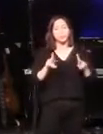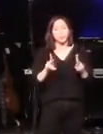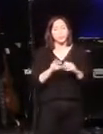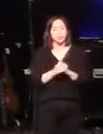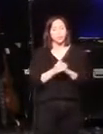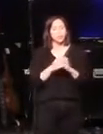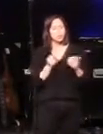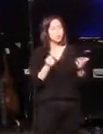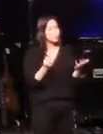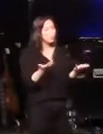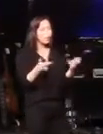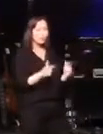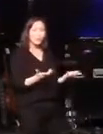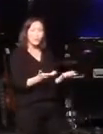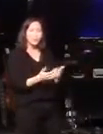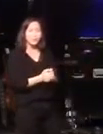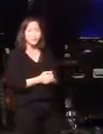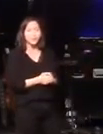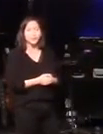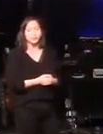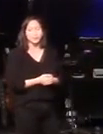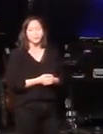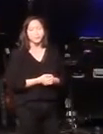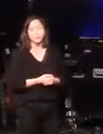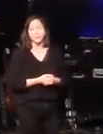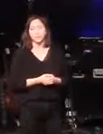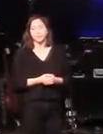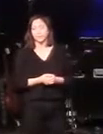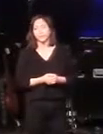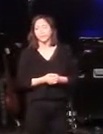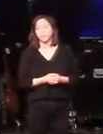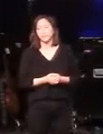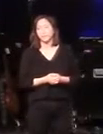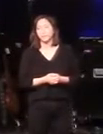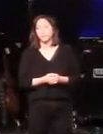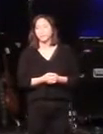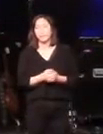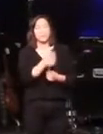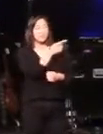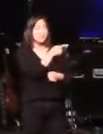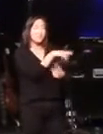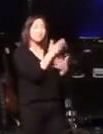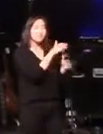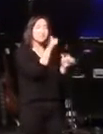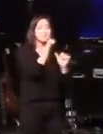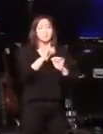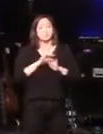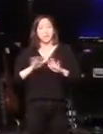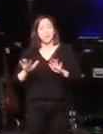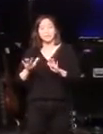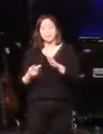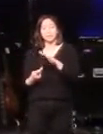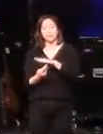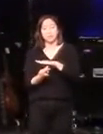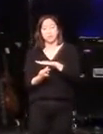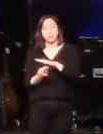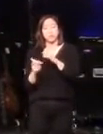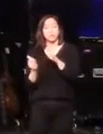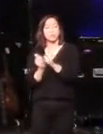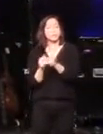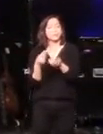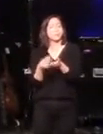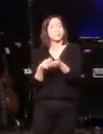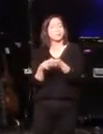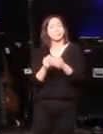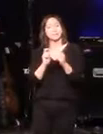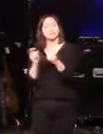they have blessed Paul again in an offering. And